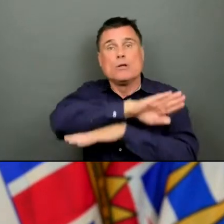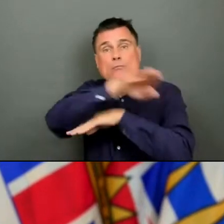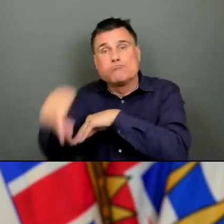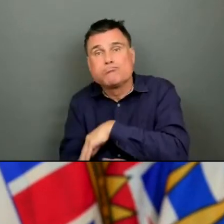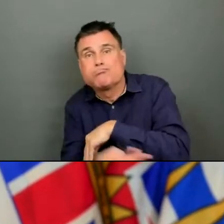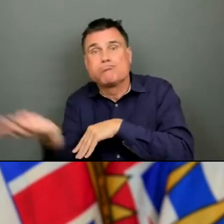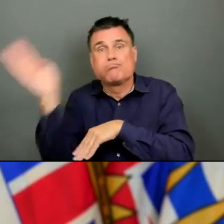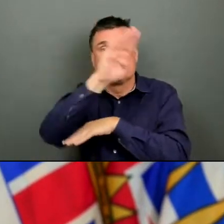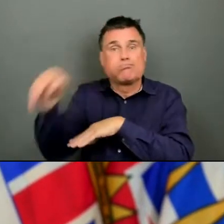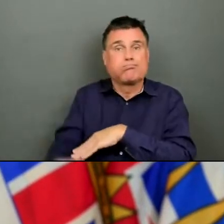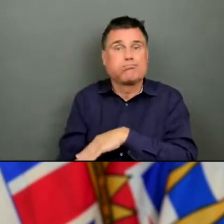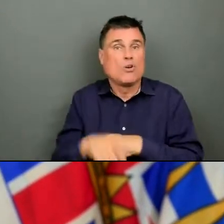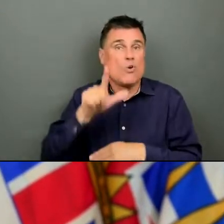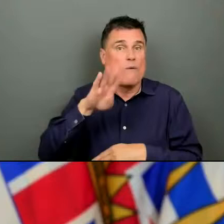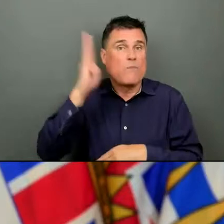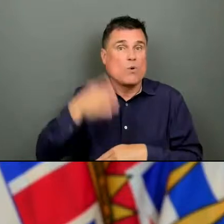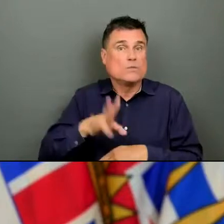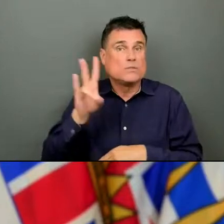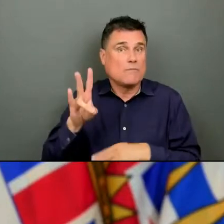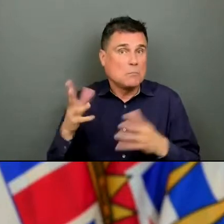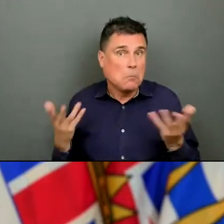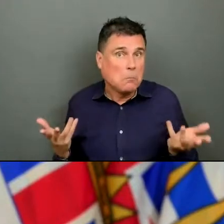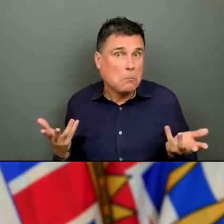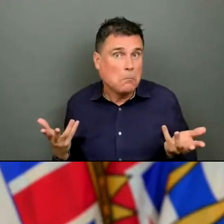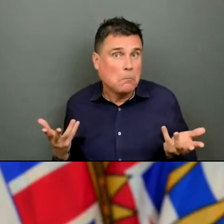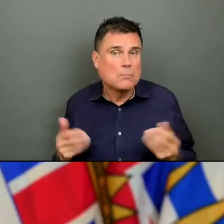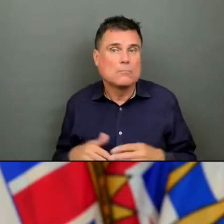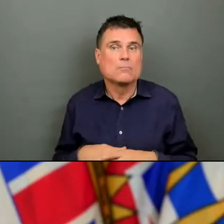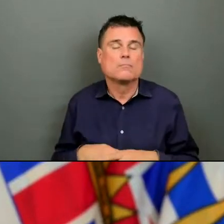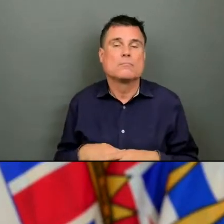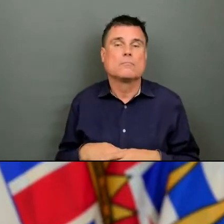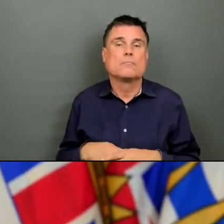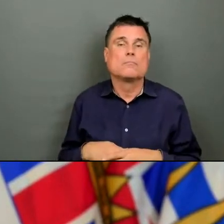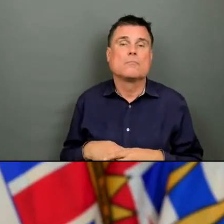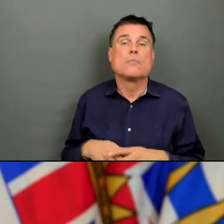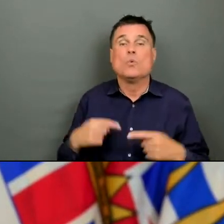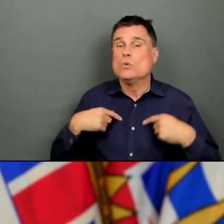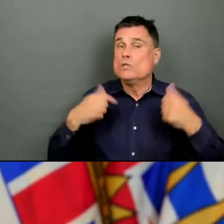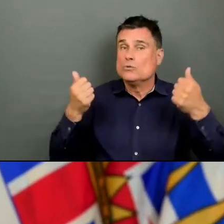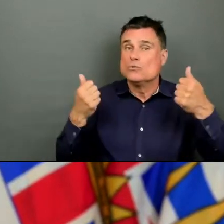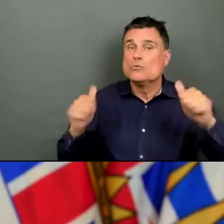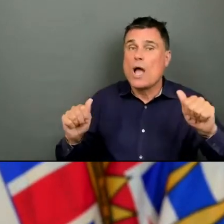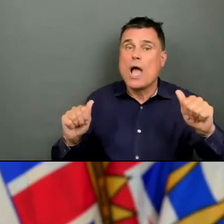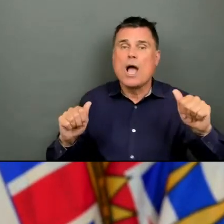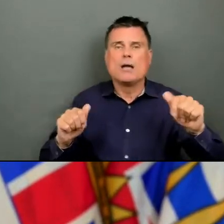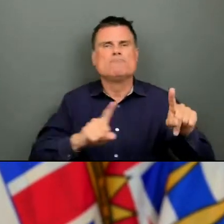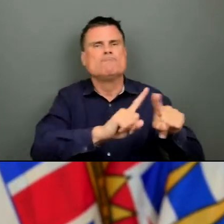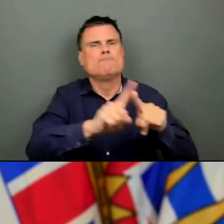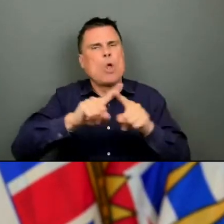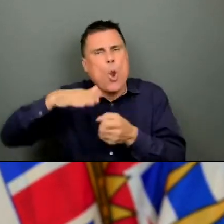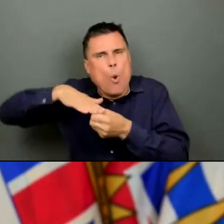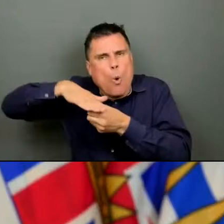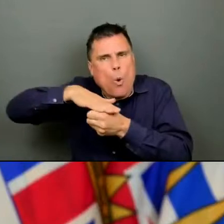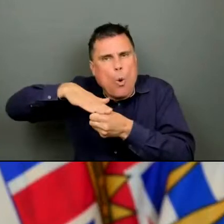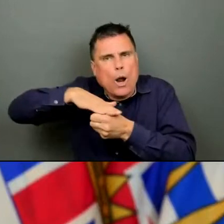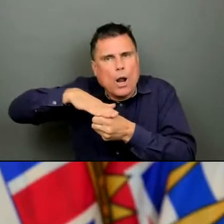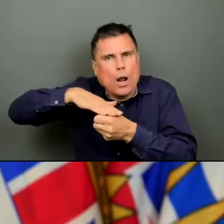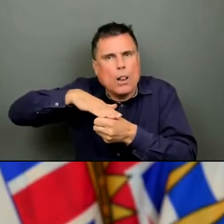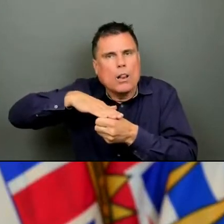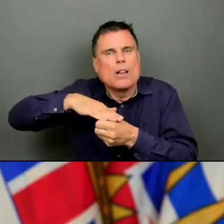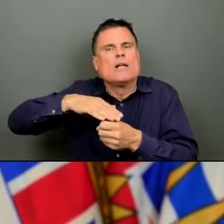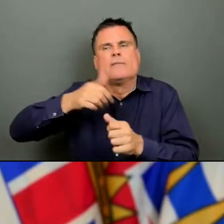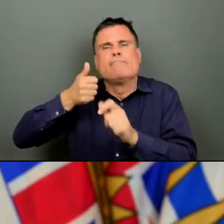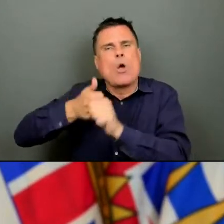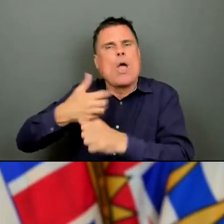We could. You know what? This is things that we're doing on a local level. So each health authority is looking at where their communities